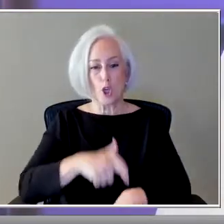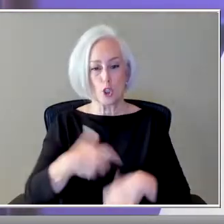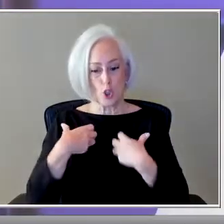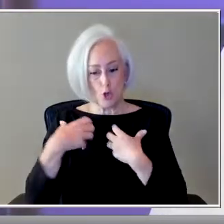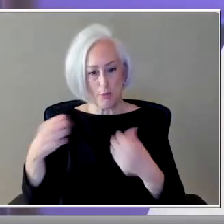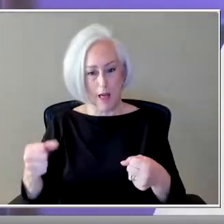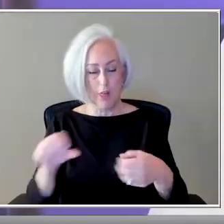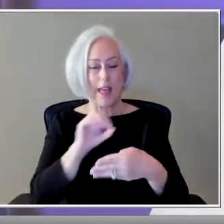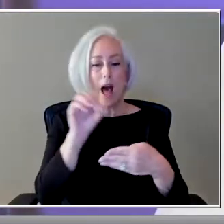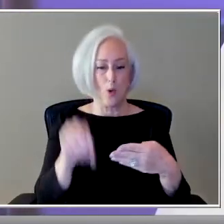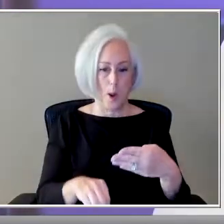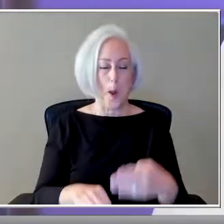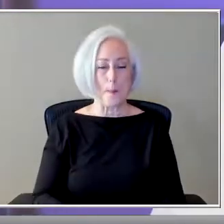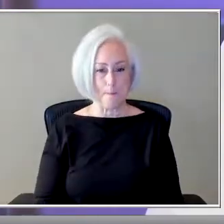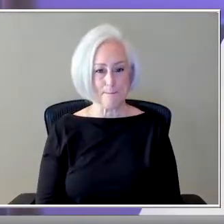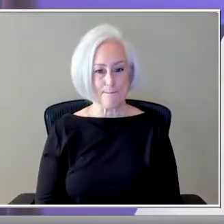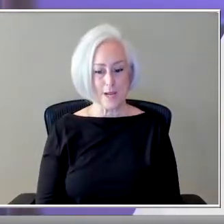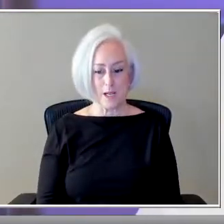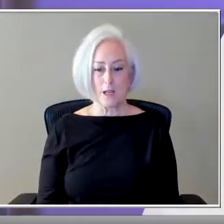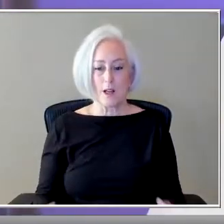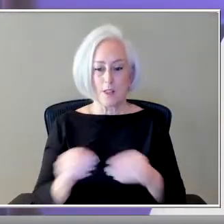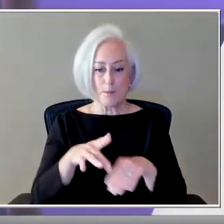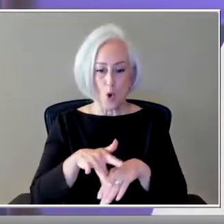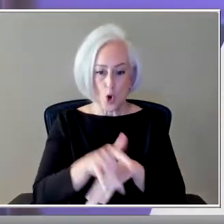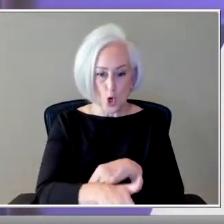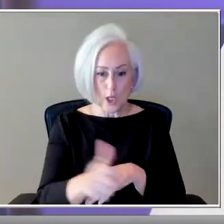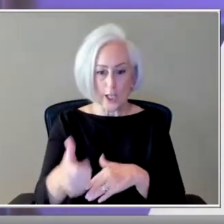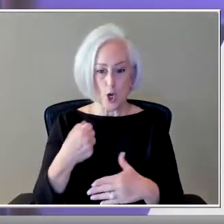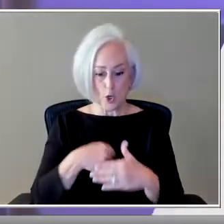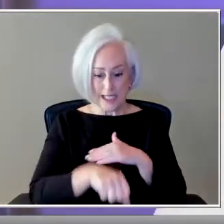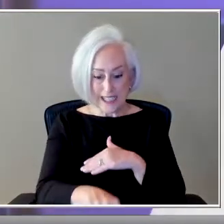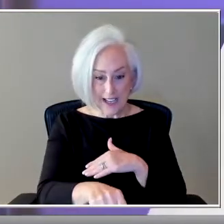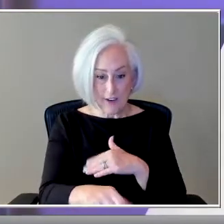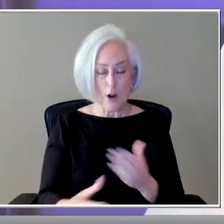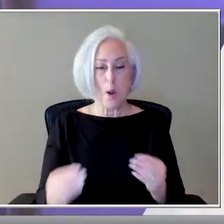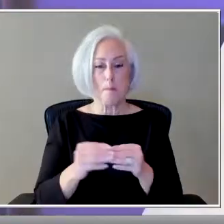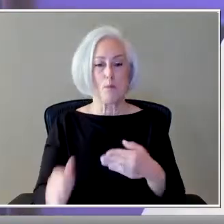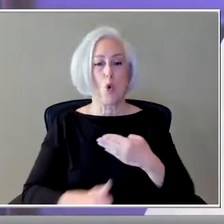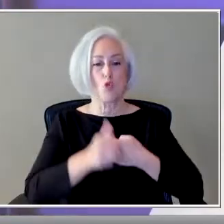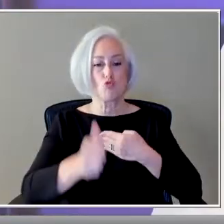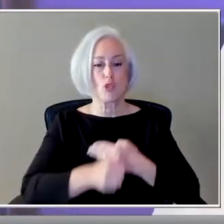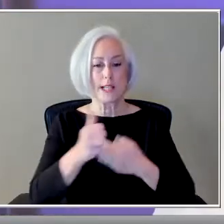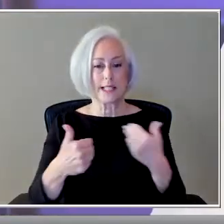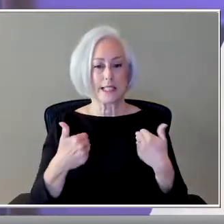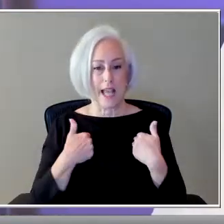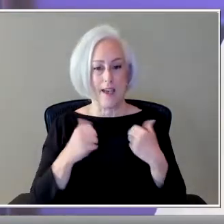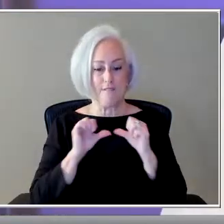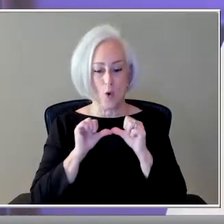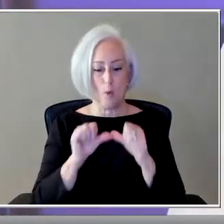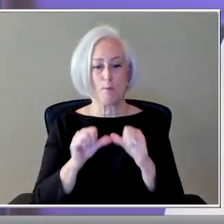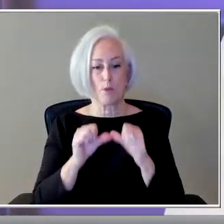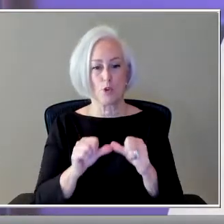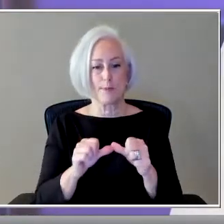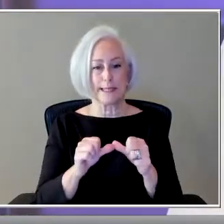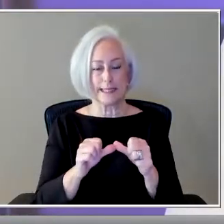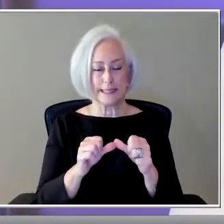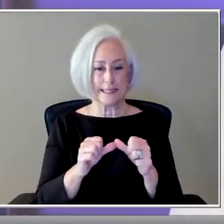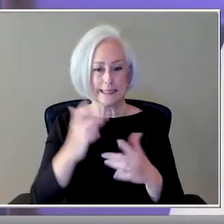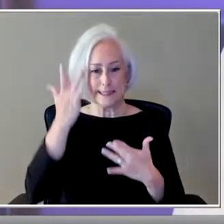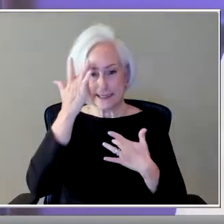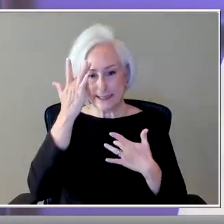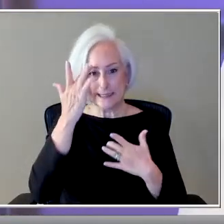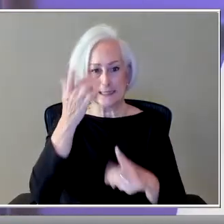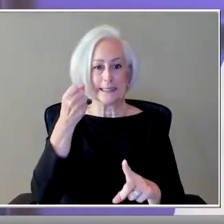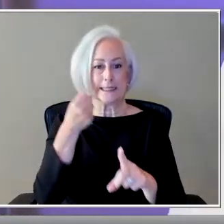outcomes. The earlier that you deliver, the more risks there are for permanent injuries to occur to these kiddos because